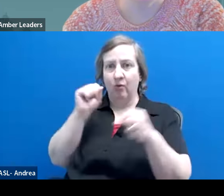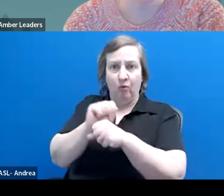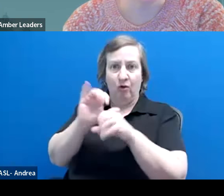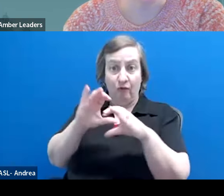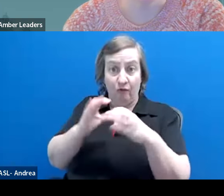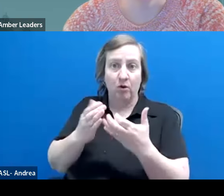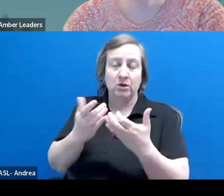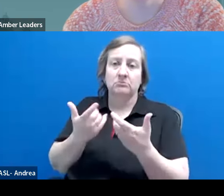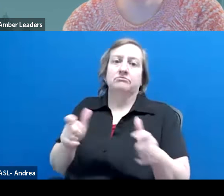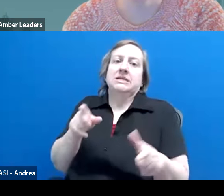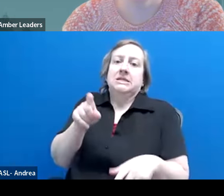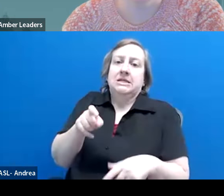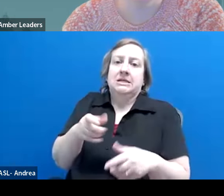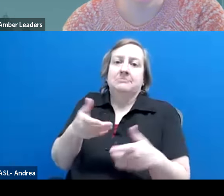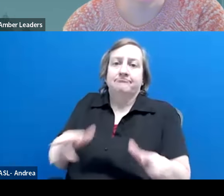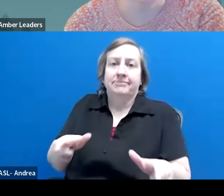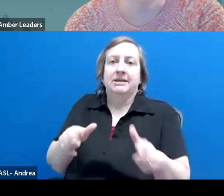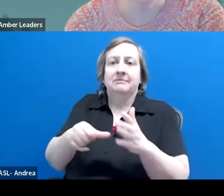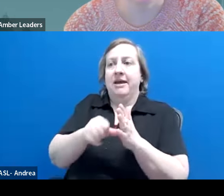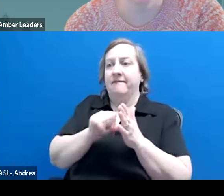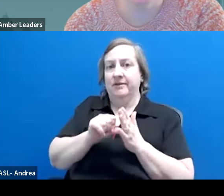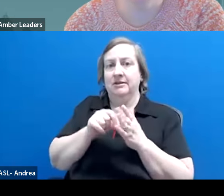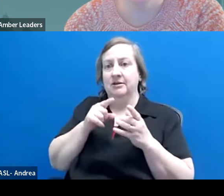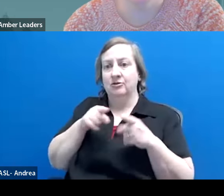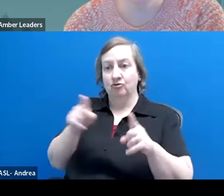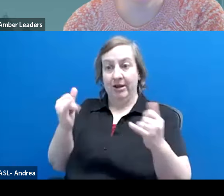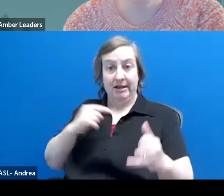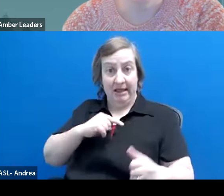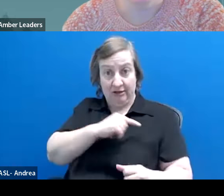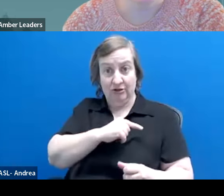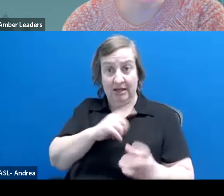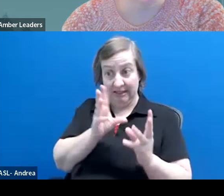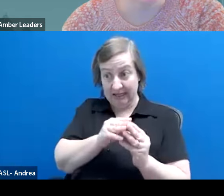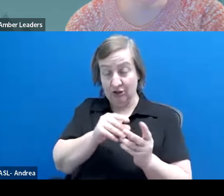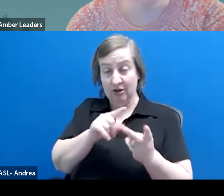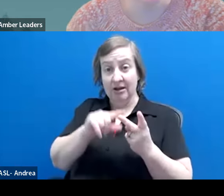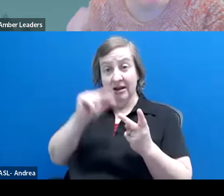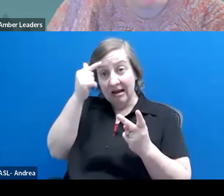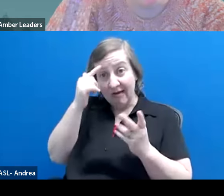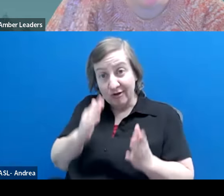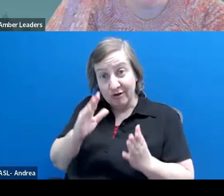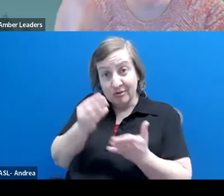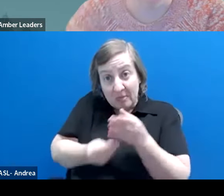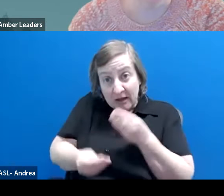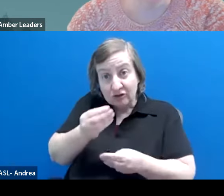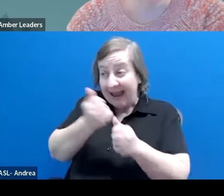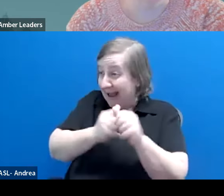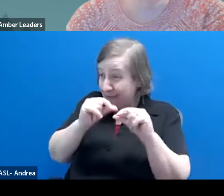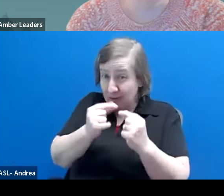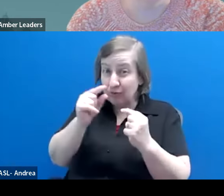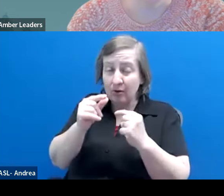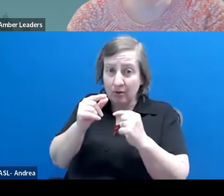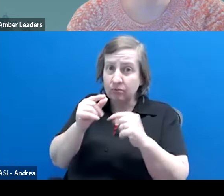a big emphasis on it and during this legislative session and in the governor's budget. And I think pretty much every group, if I remember right, called